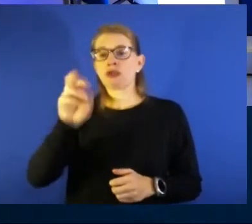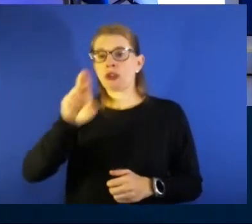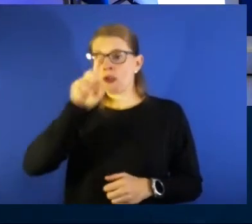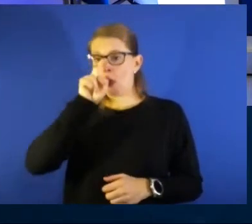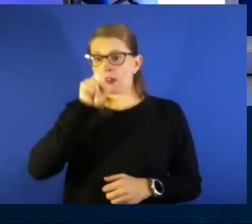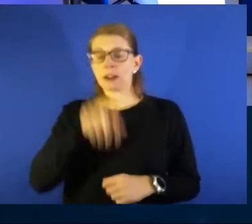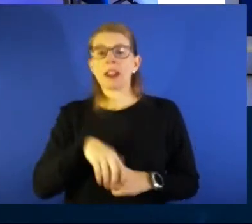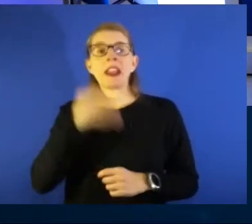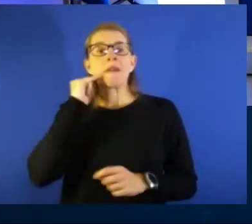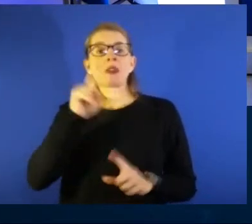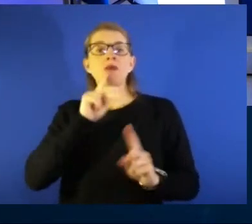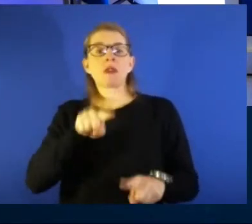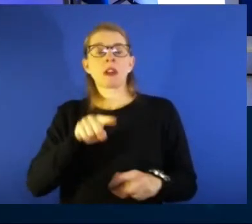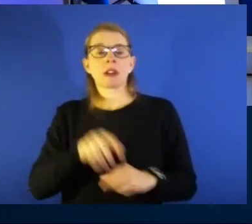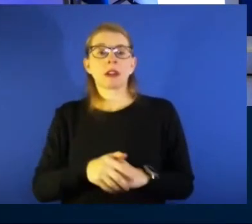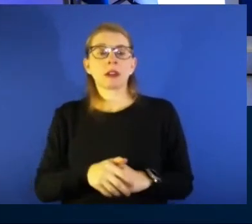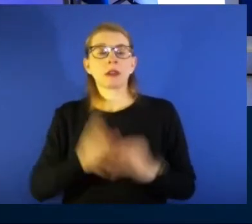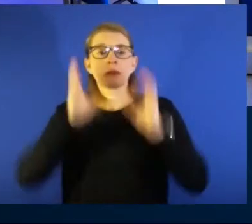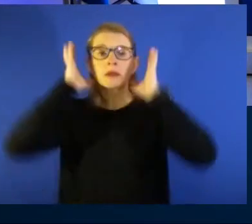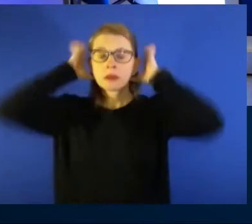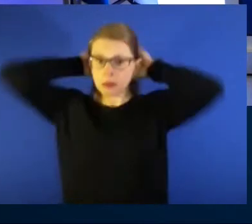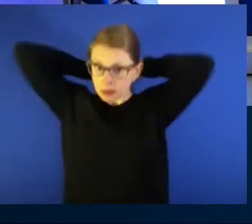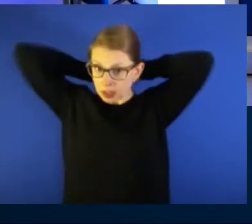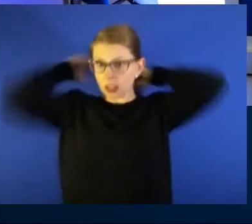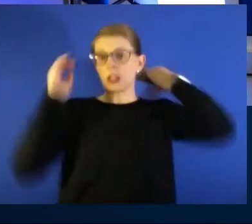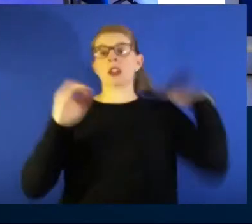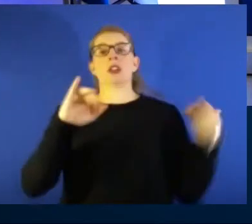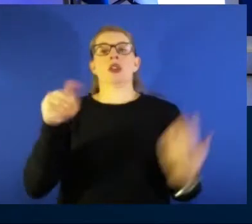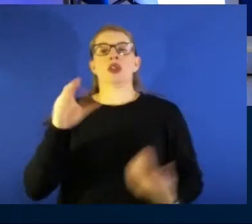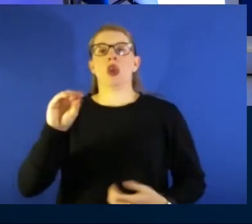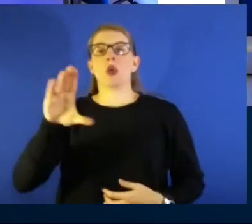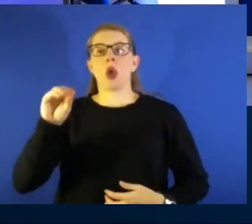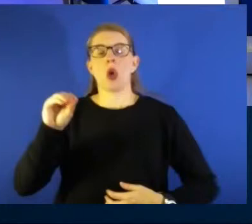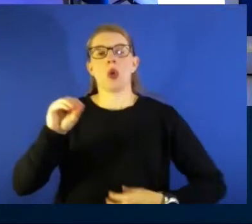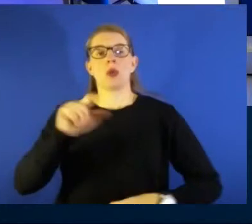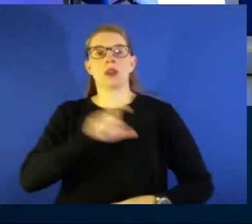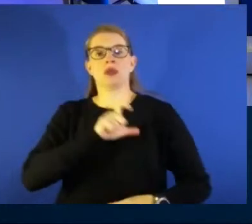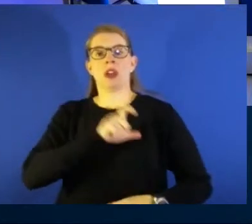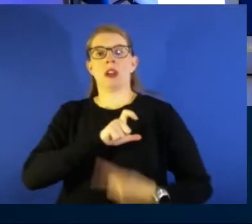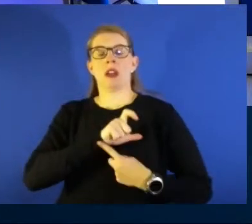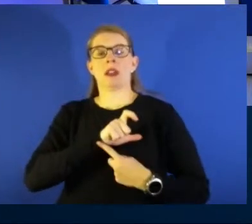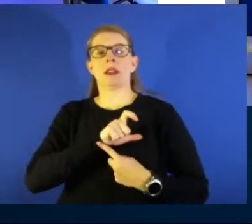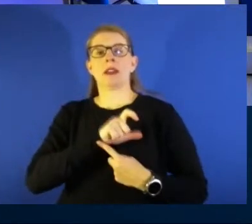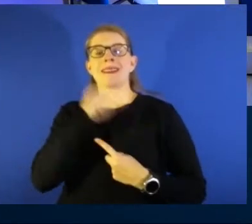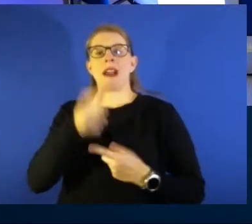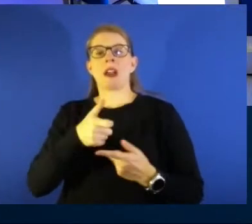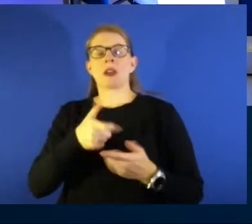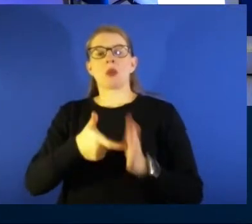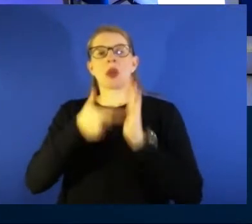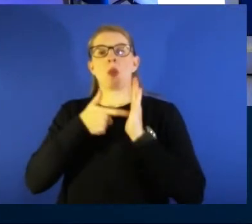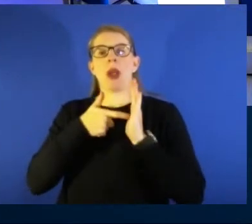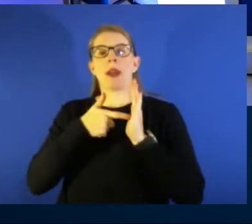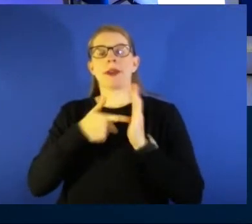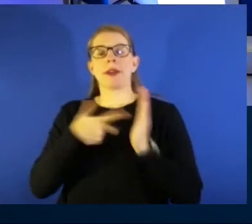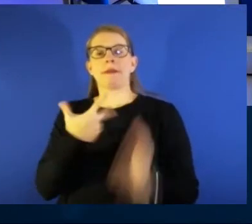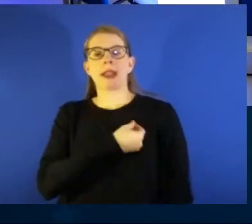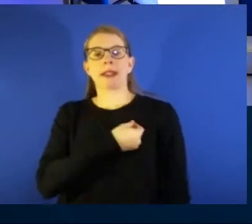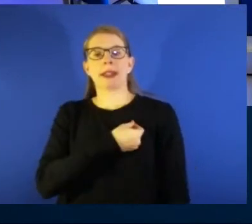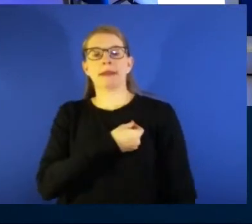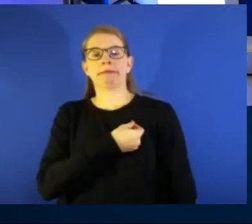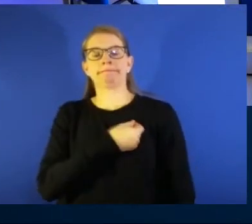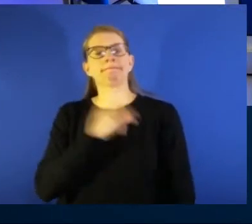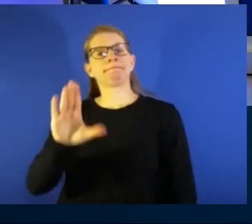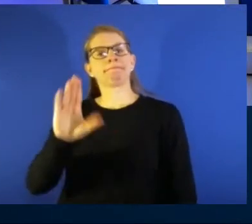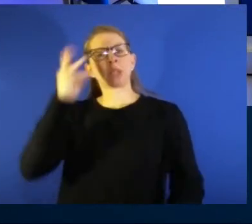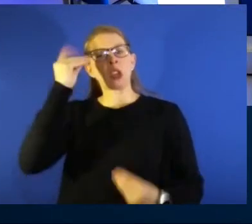to the stance that the Johnson County Sheriff took that deputies will not be required to be vaccinated. Just your thoughts